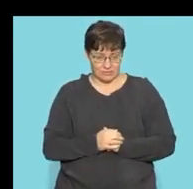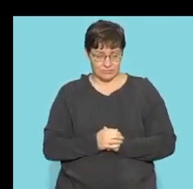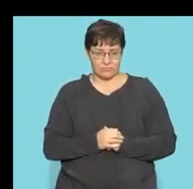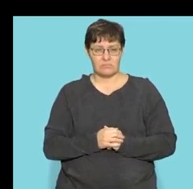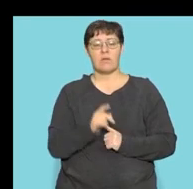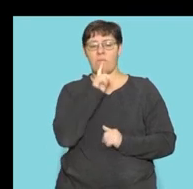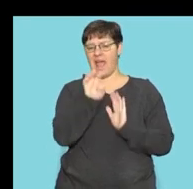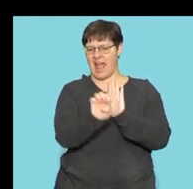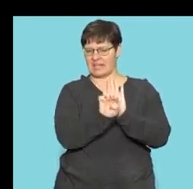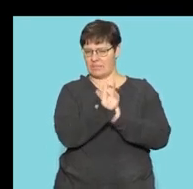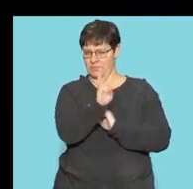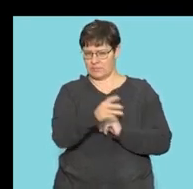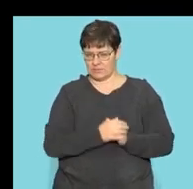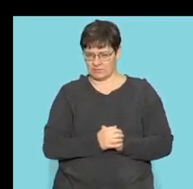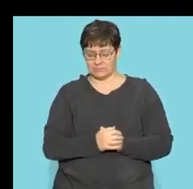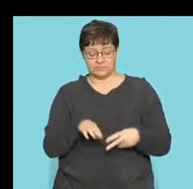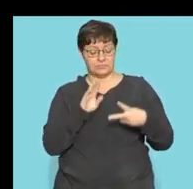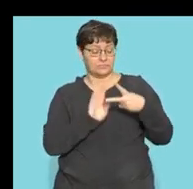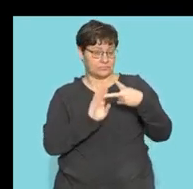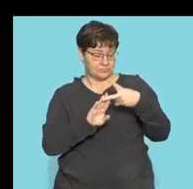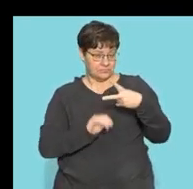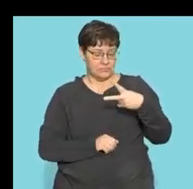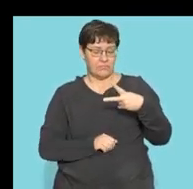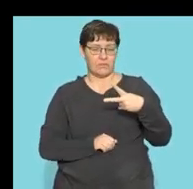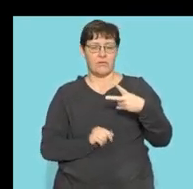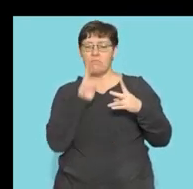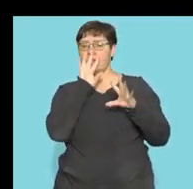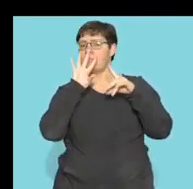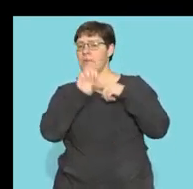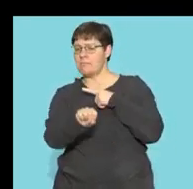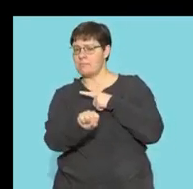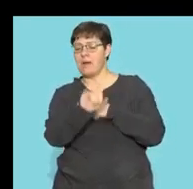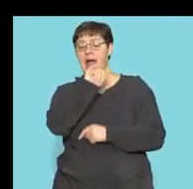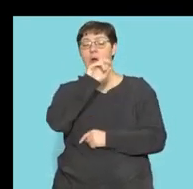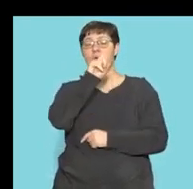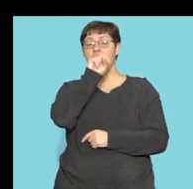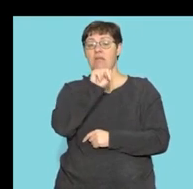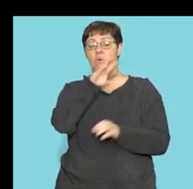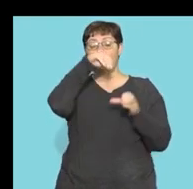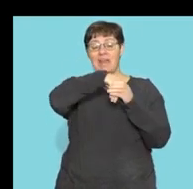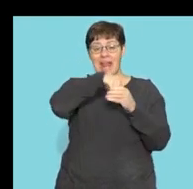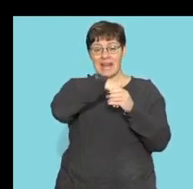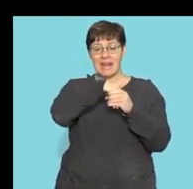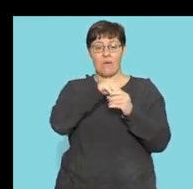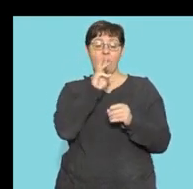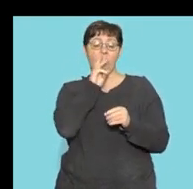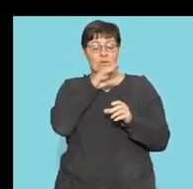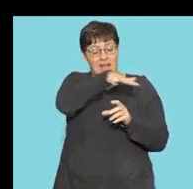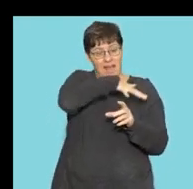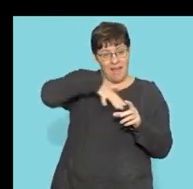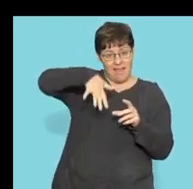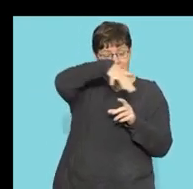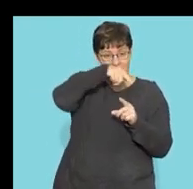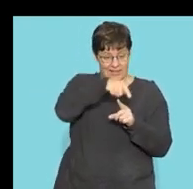of an electrolytic cell. We're going to do some examples of that. We're also going to determine which ions in the